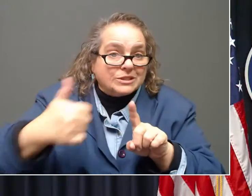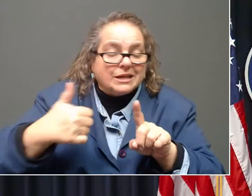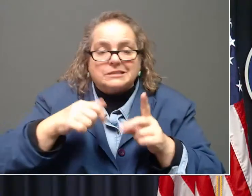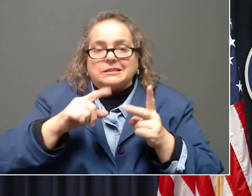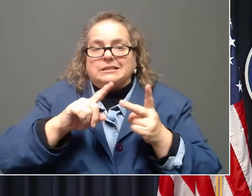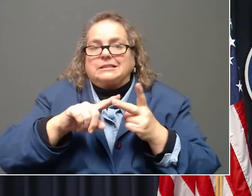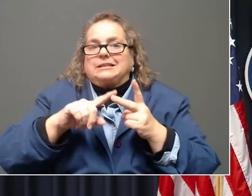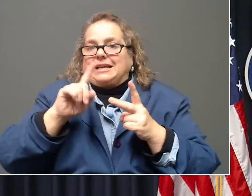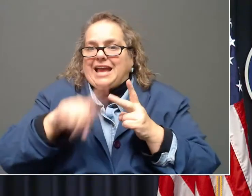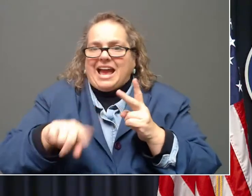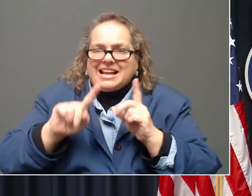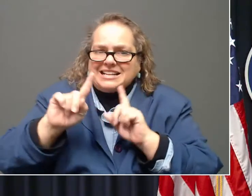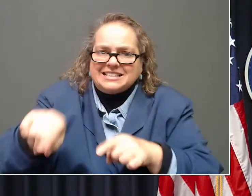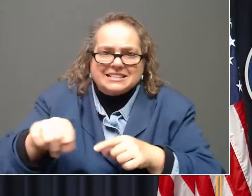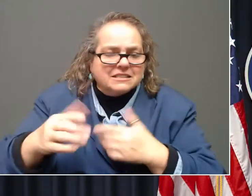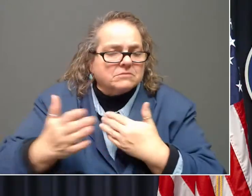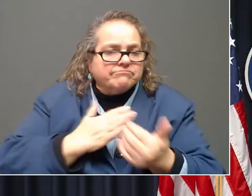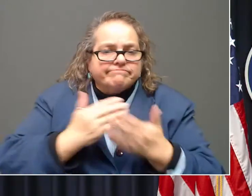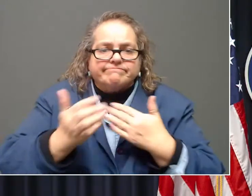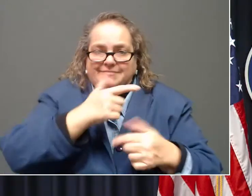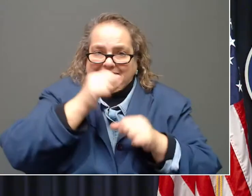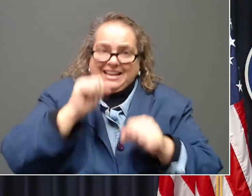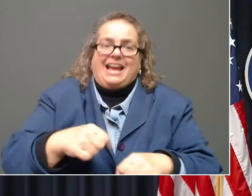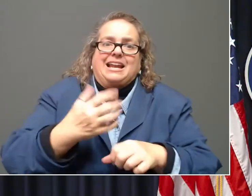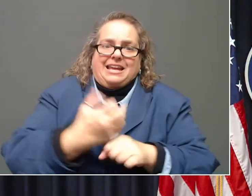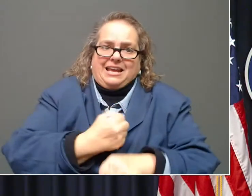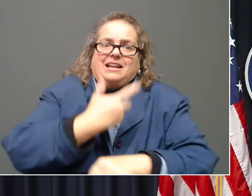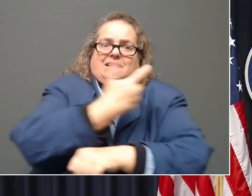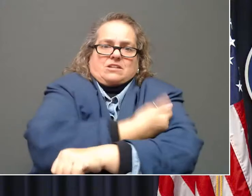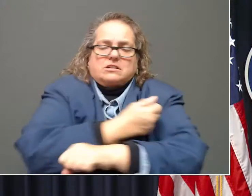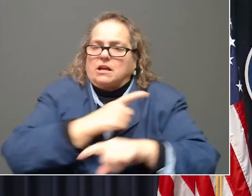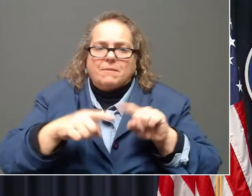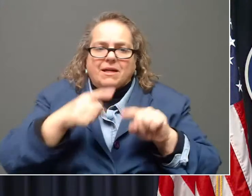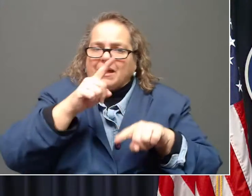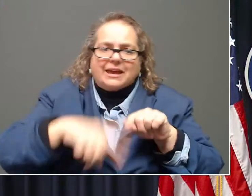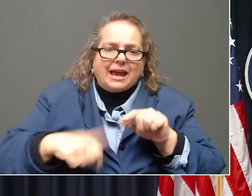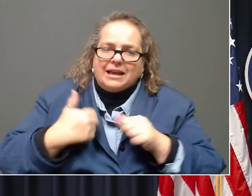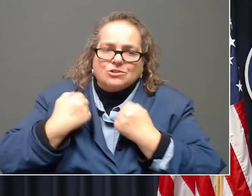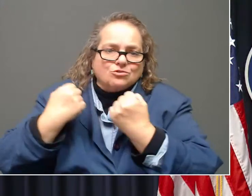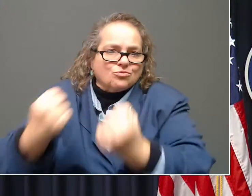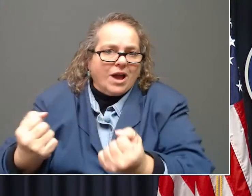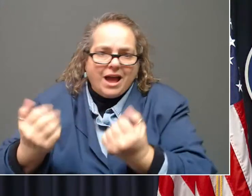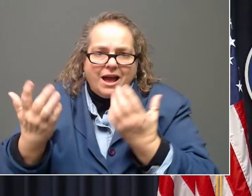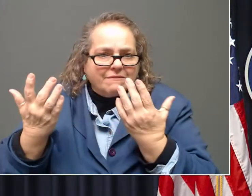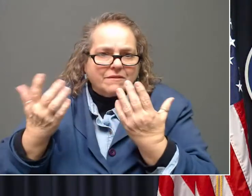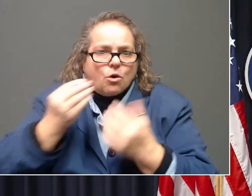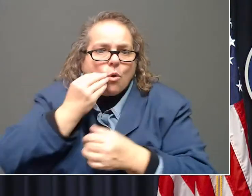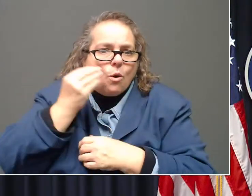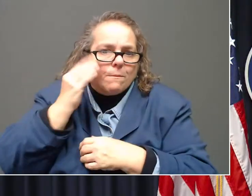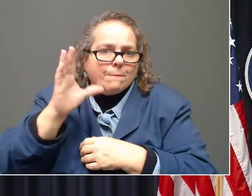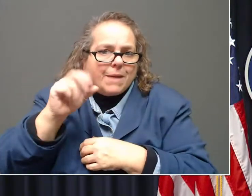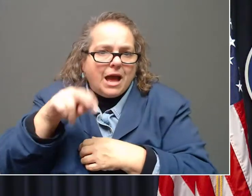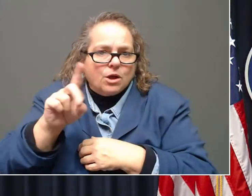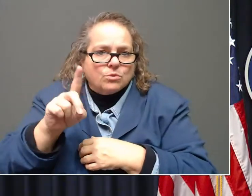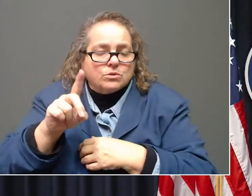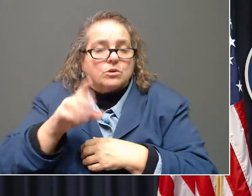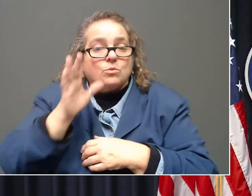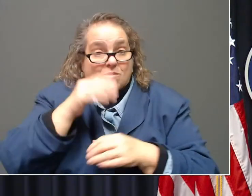difficult decision, and people's lives depend on it. Sarah Ladd from the Courier-Journal.